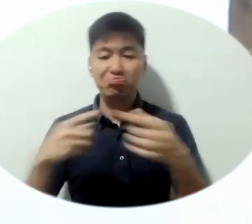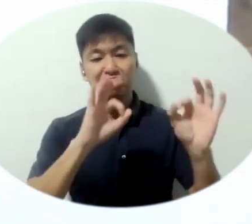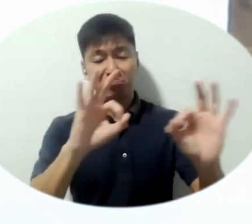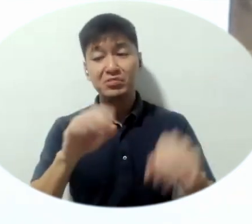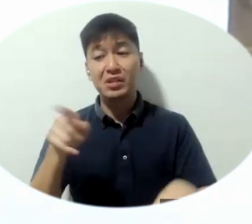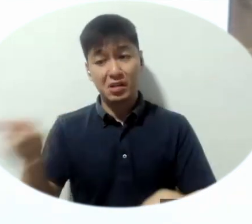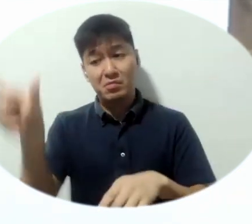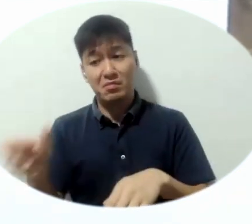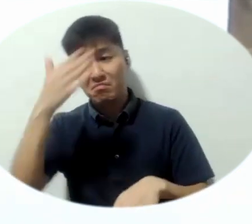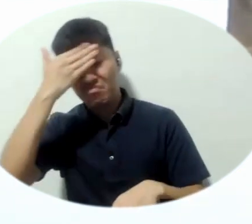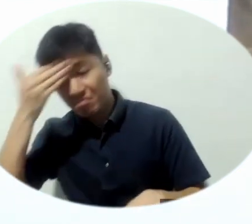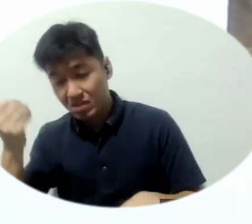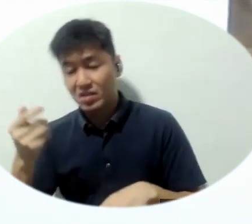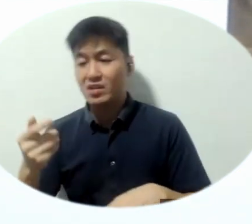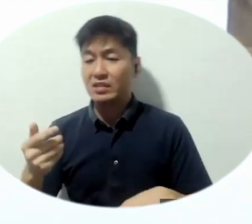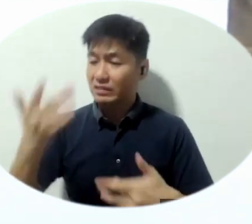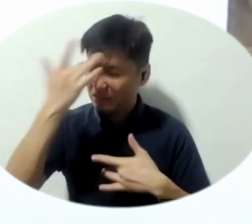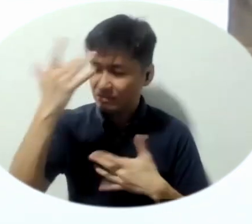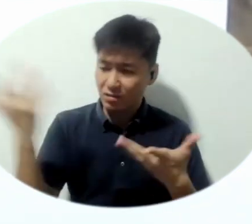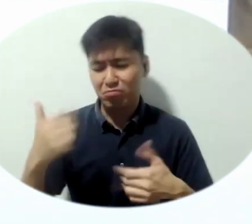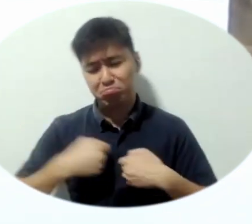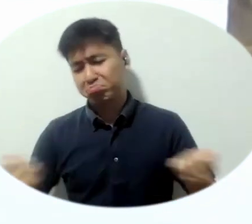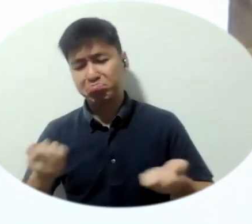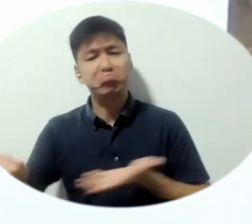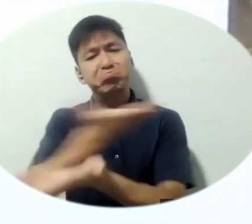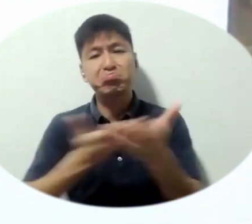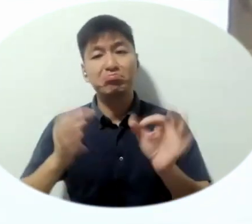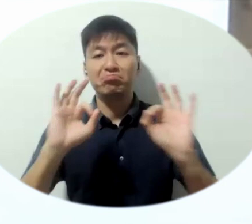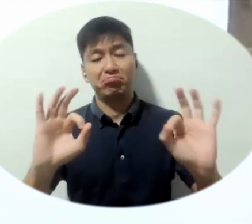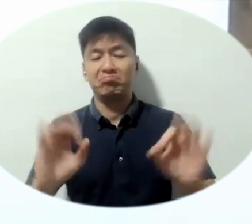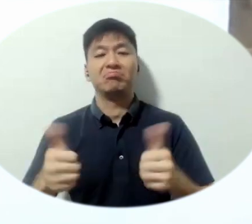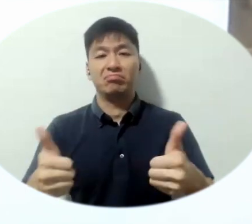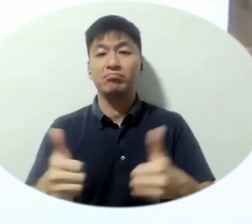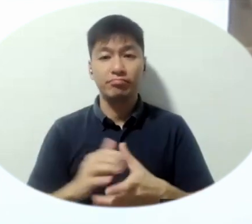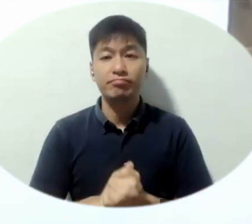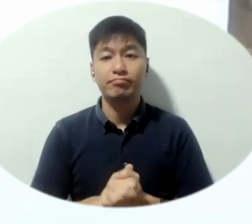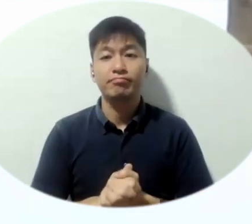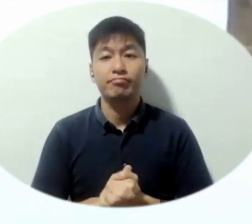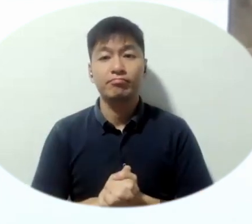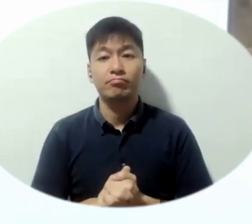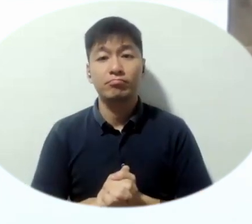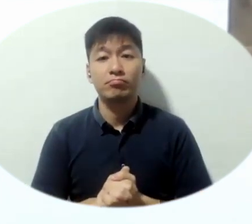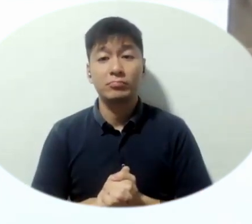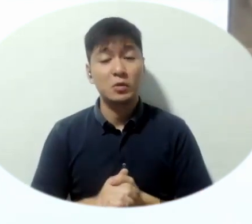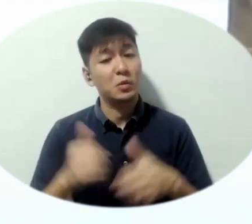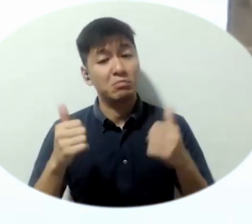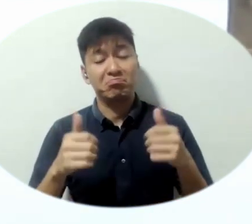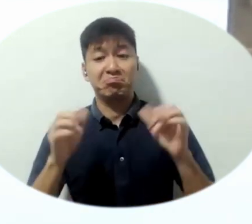changed. So they're wondering, they're asking each other for advices or how to